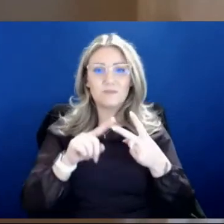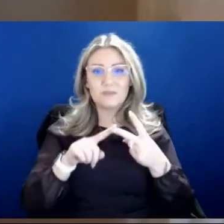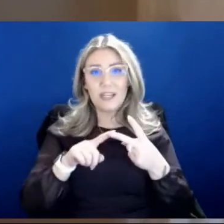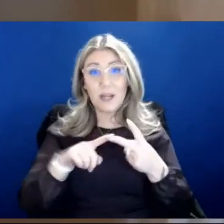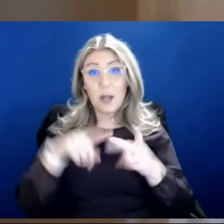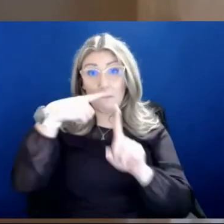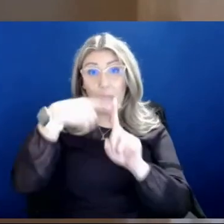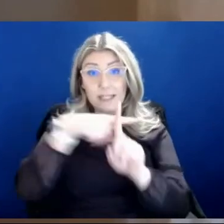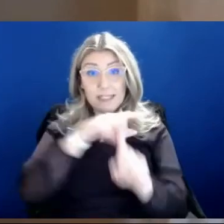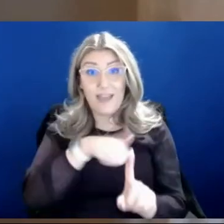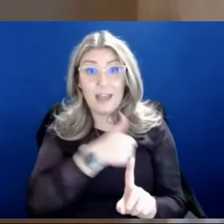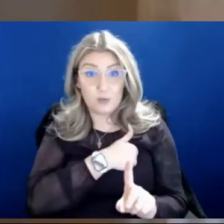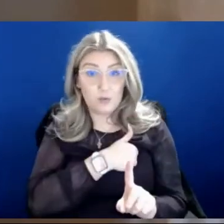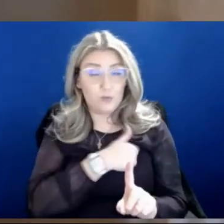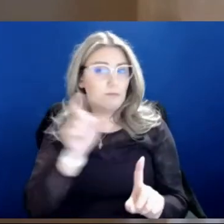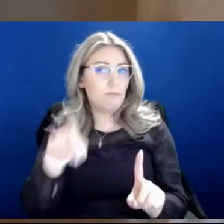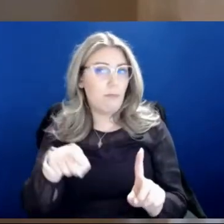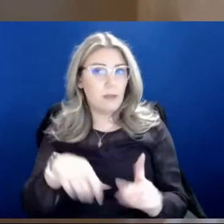attitude.